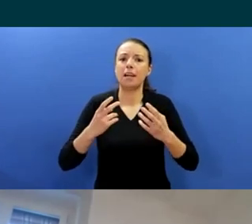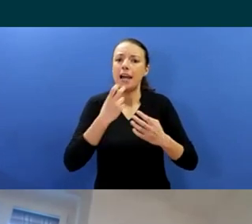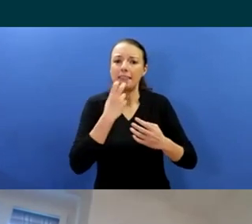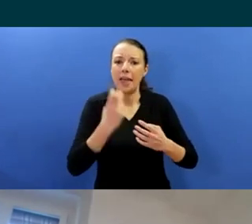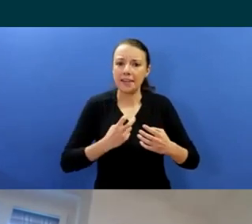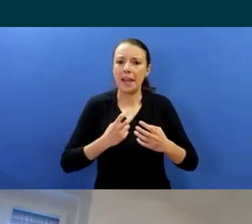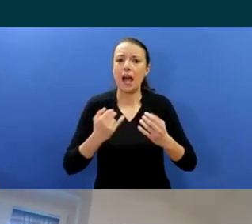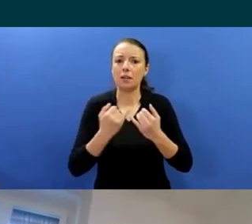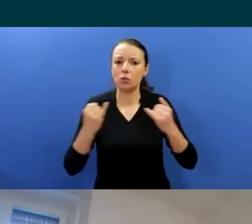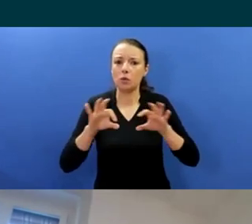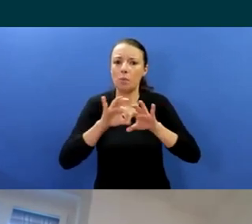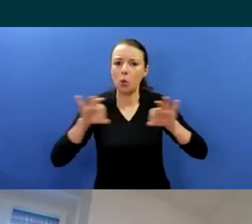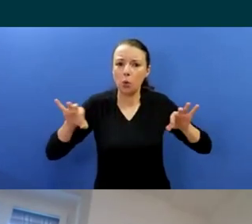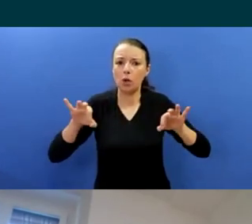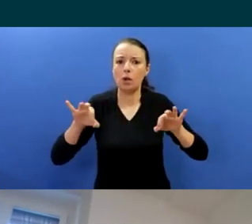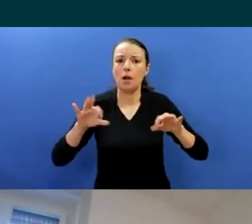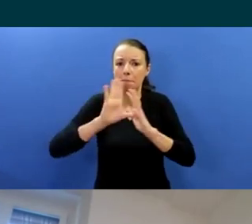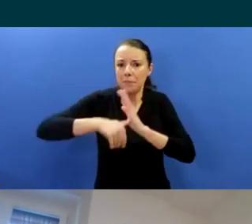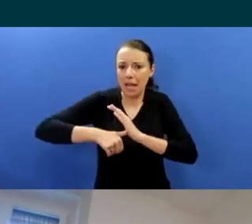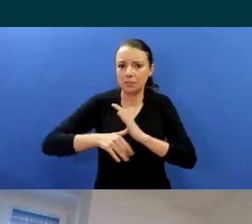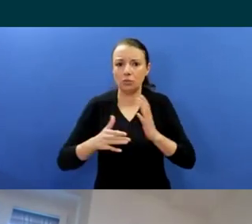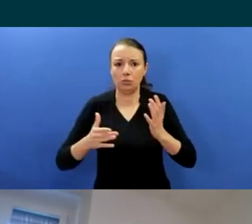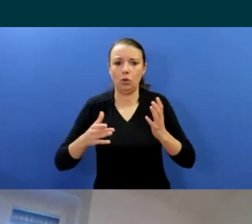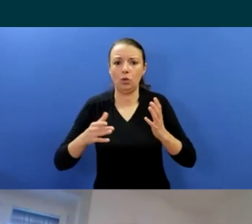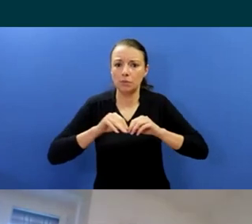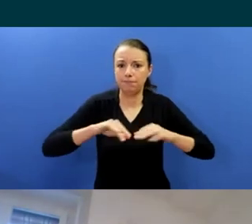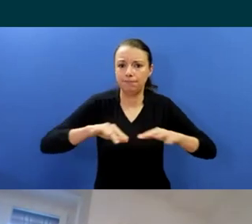during the energy transition process from fossil to